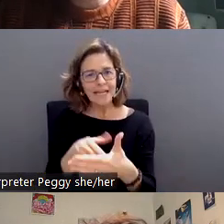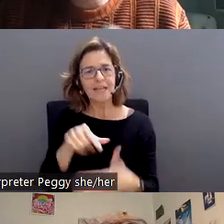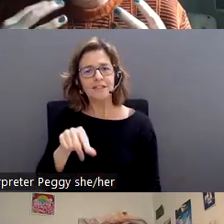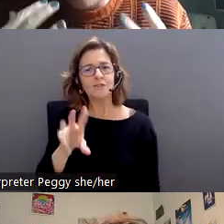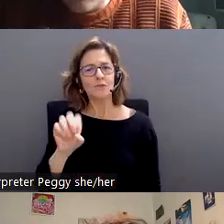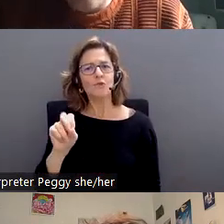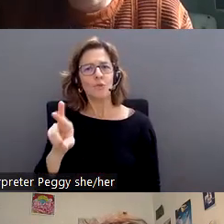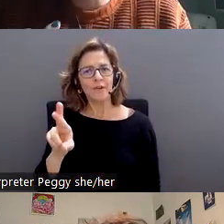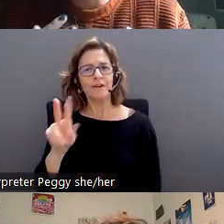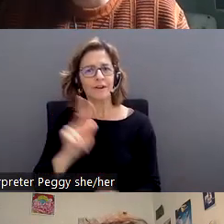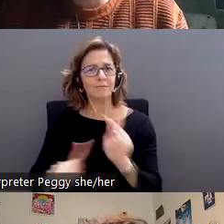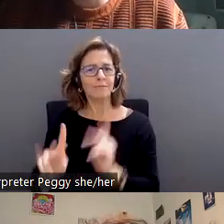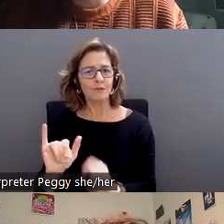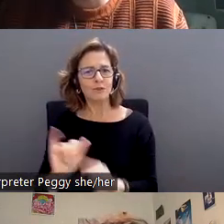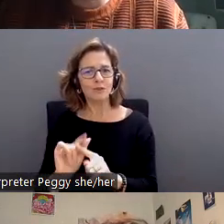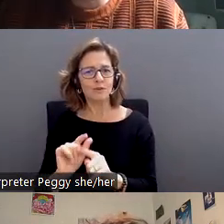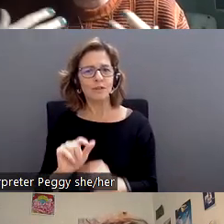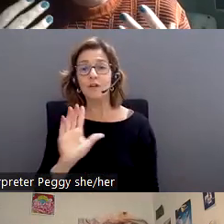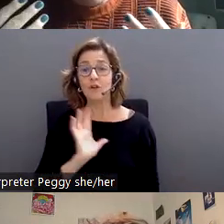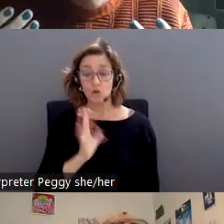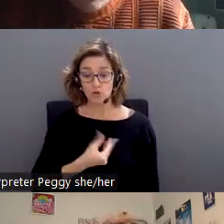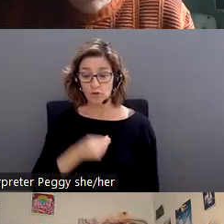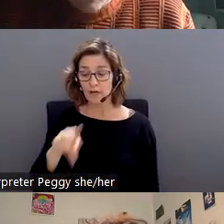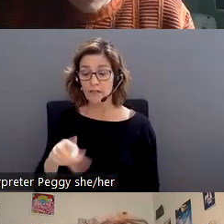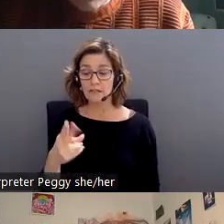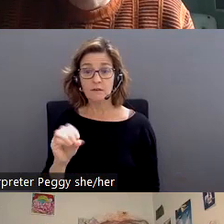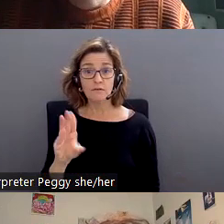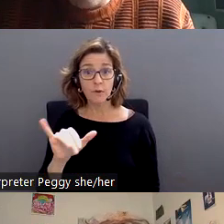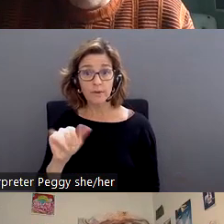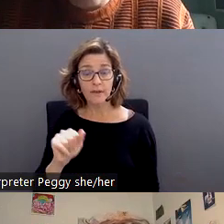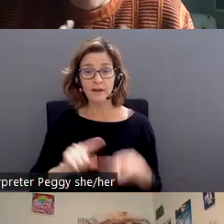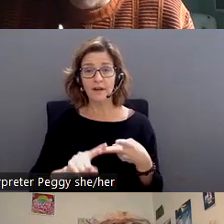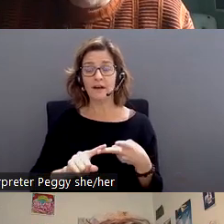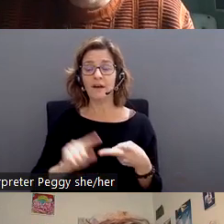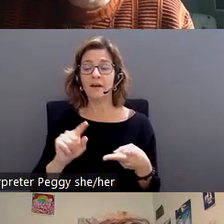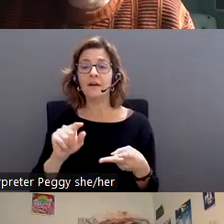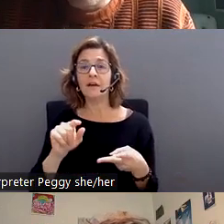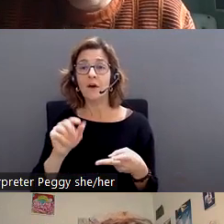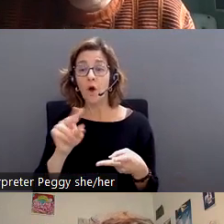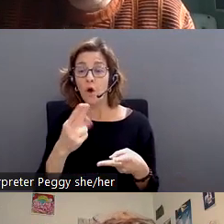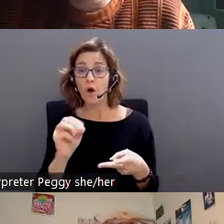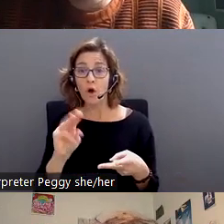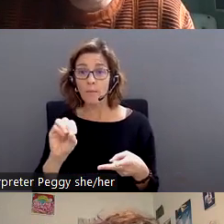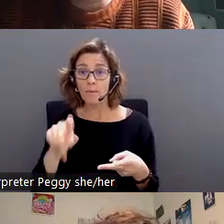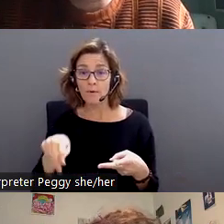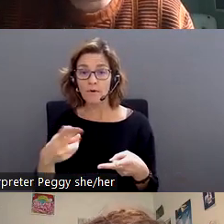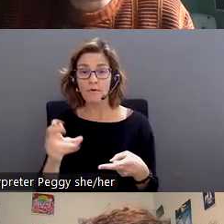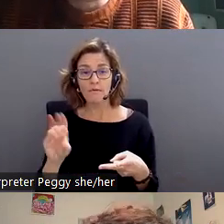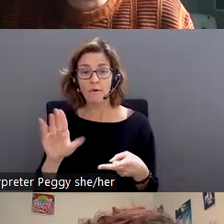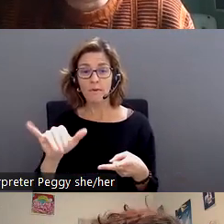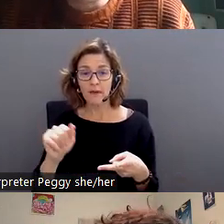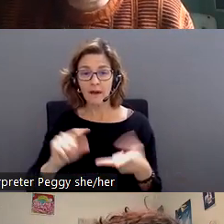are all also forms of gender-based violence. And there was a very important and really good research presentation